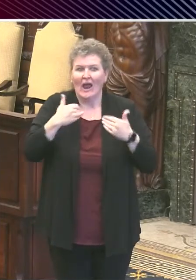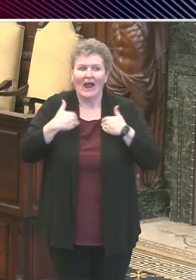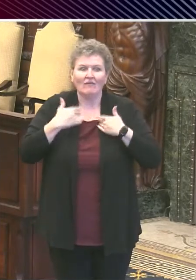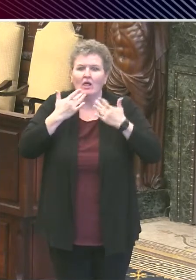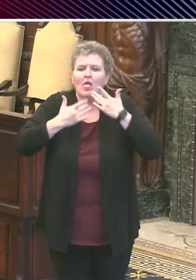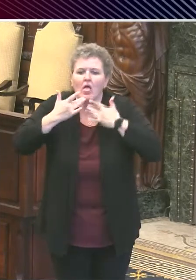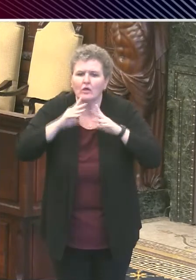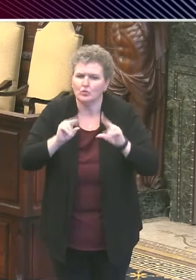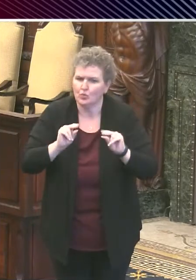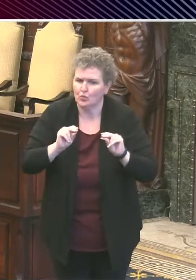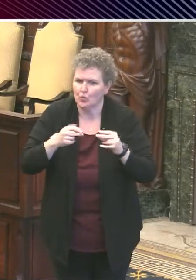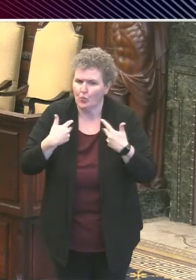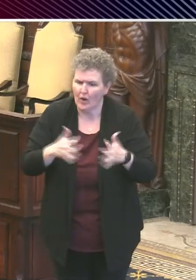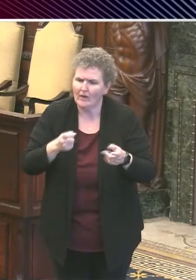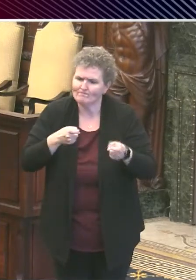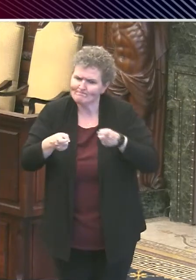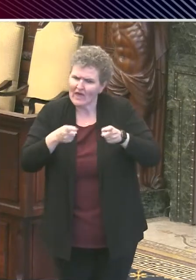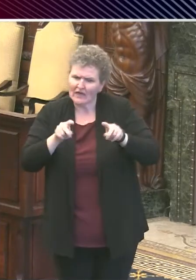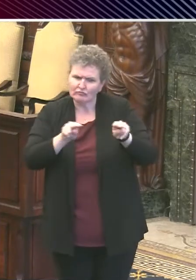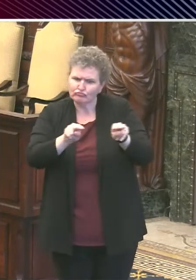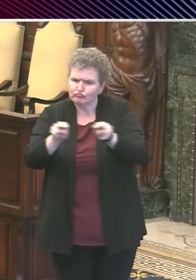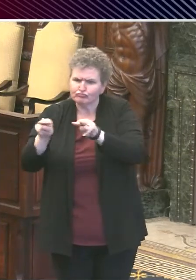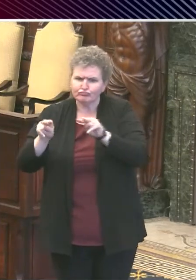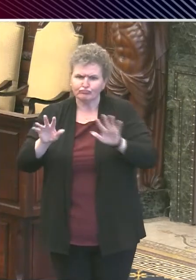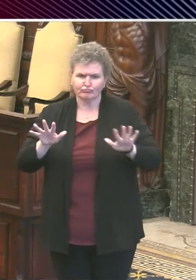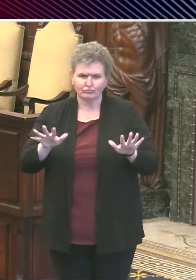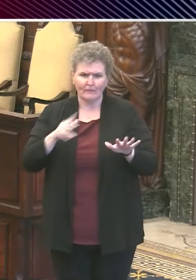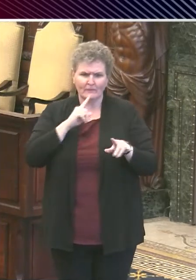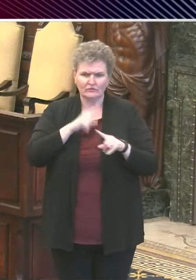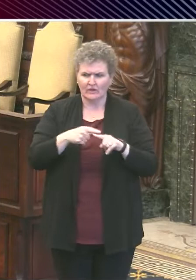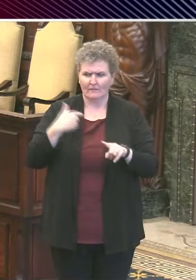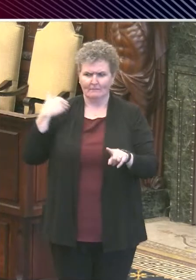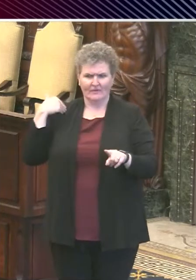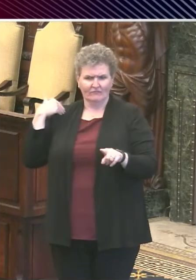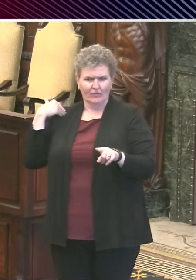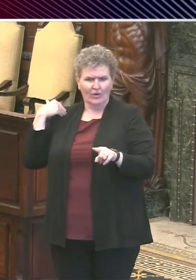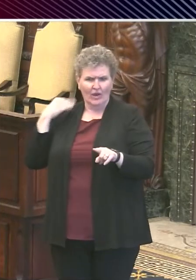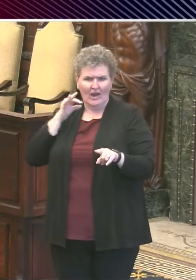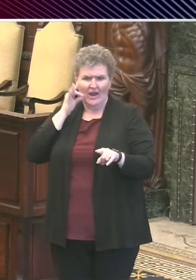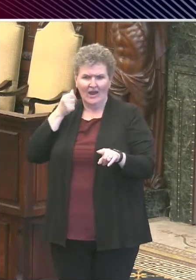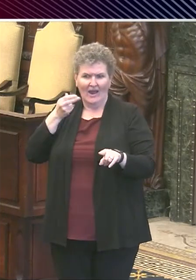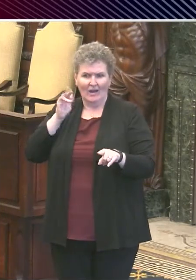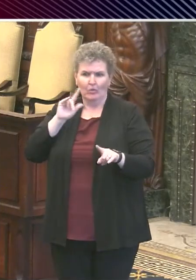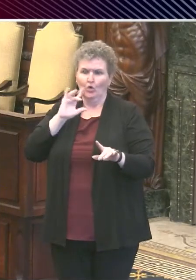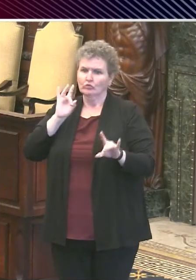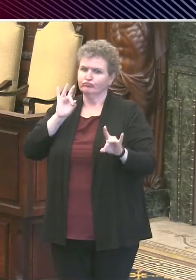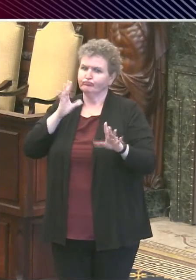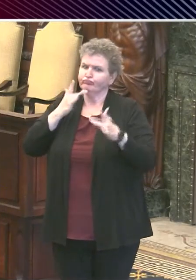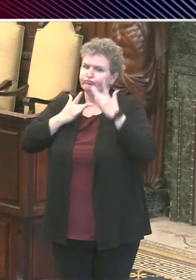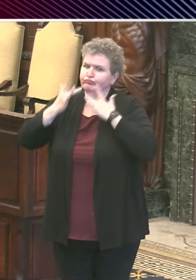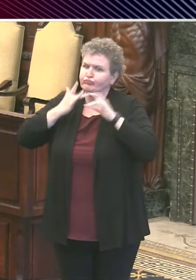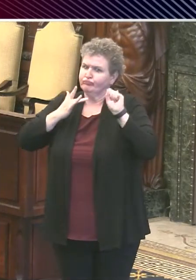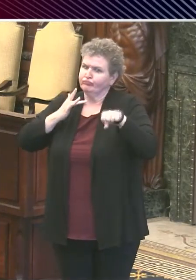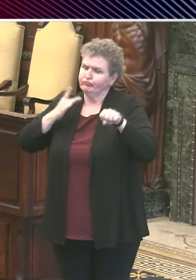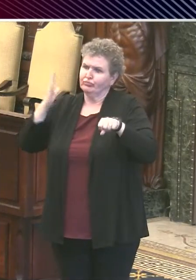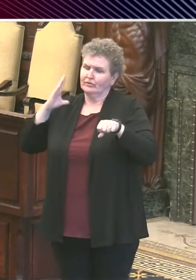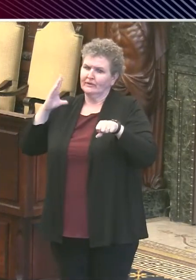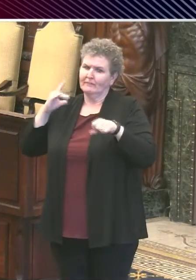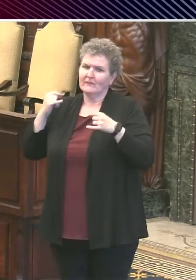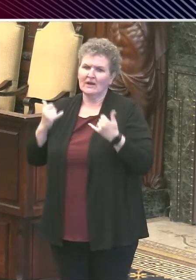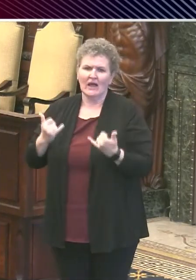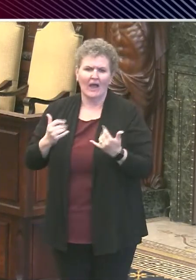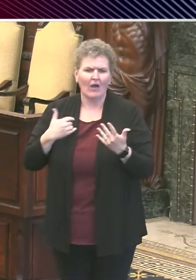managed to work our way through shortages when we had our peak back in April. I think we could as well in the future. I wish we didn't have it, but we do